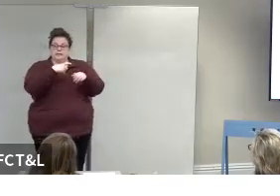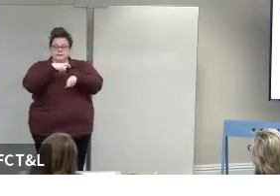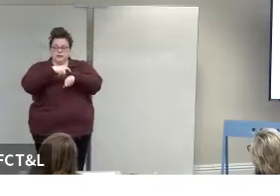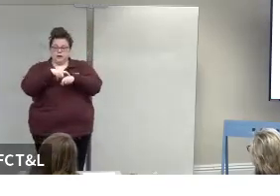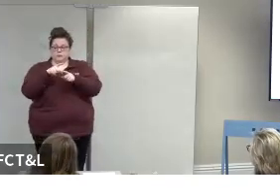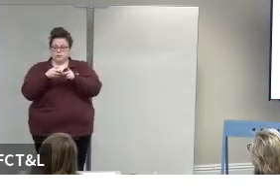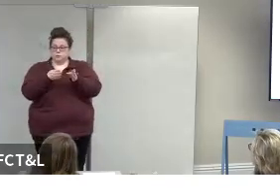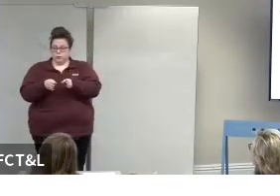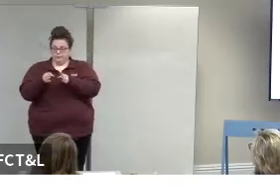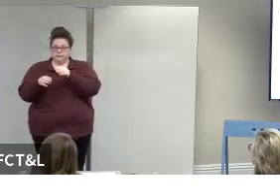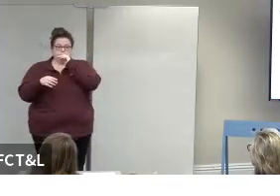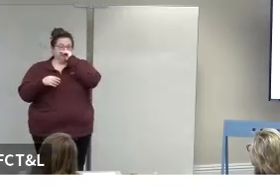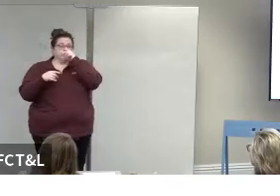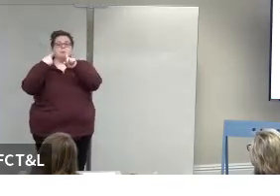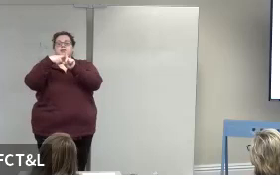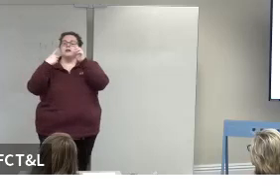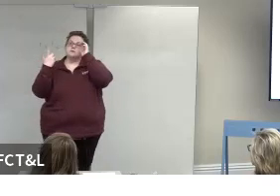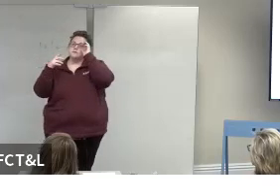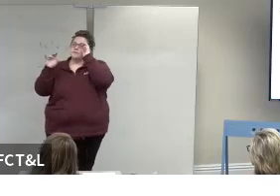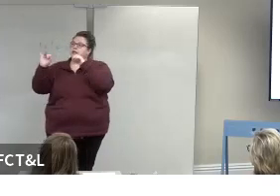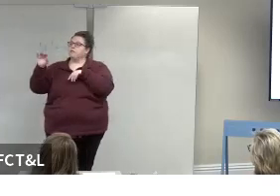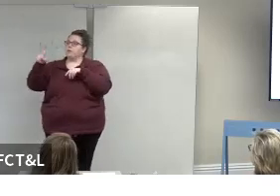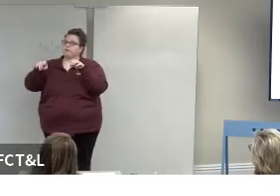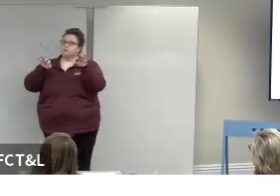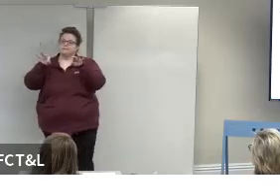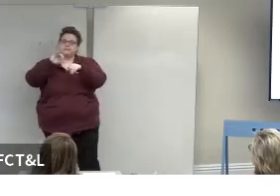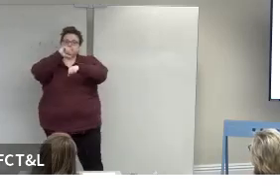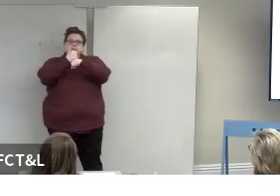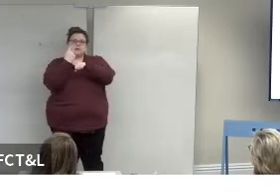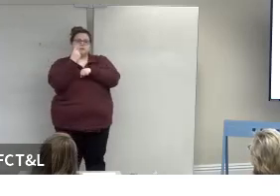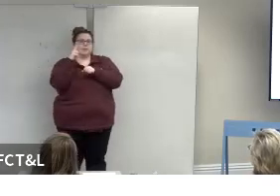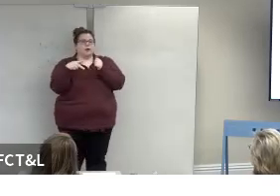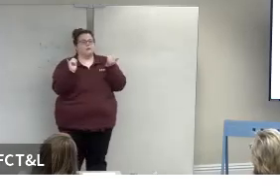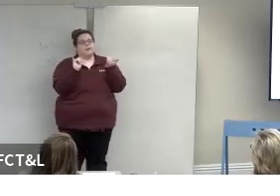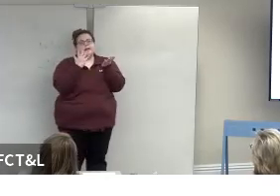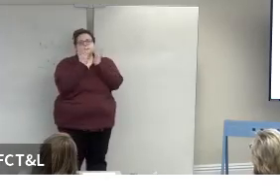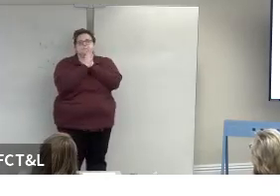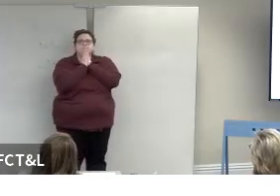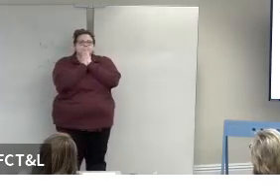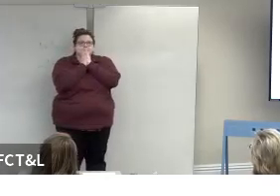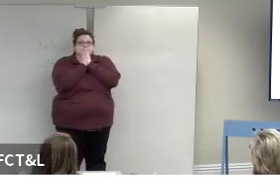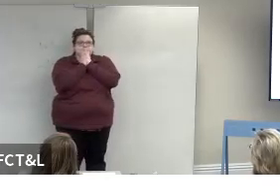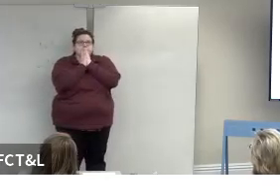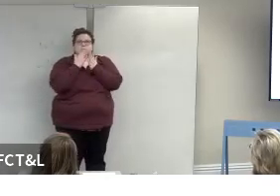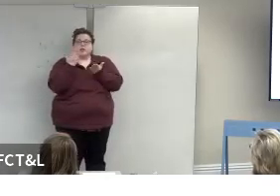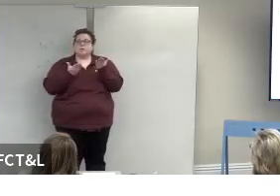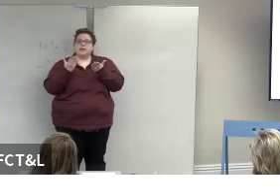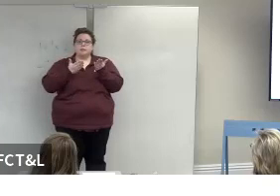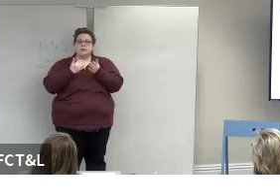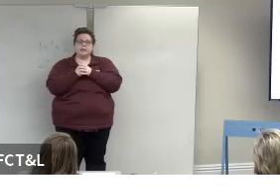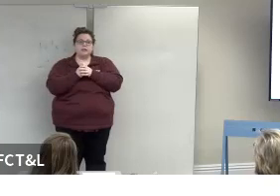prepped and prepared for. So give them time to do their work and prep for their assignments.